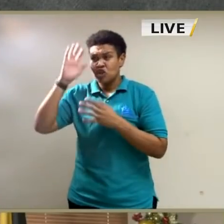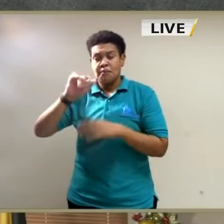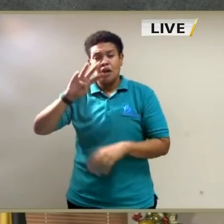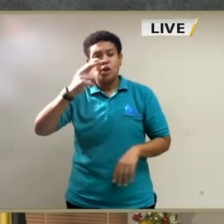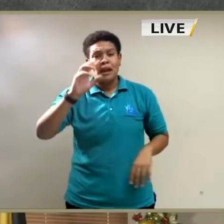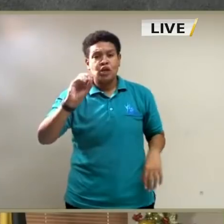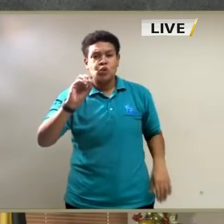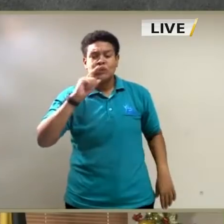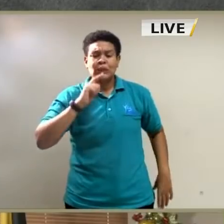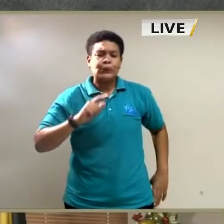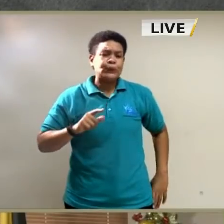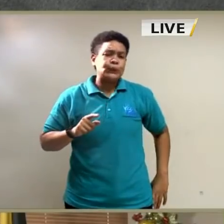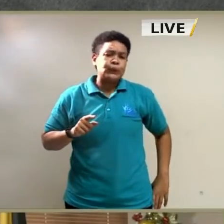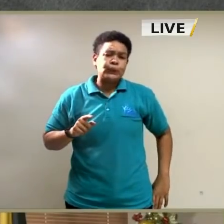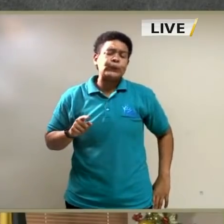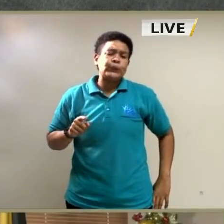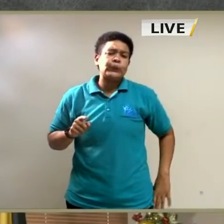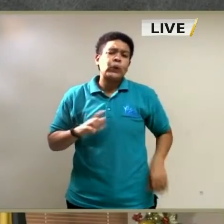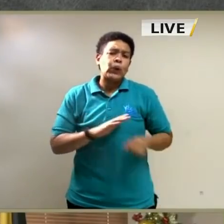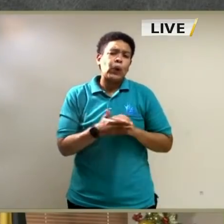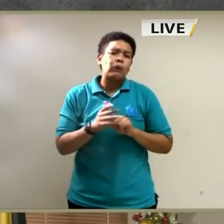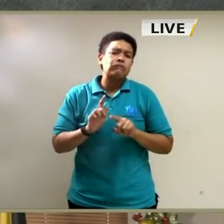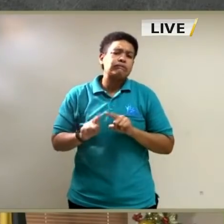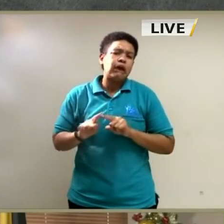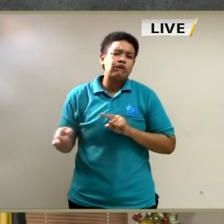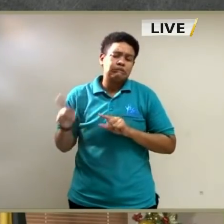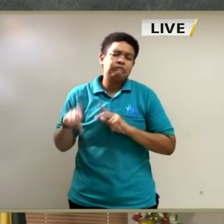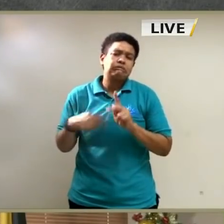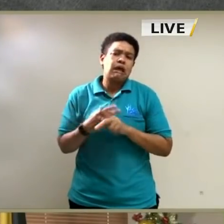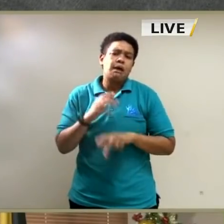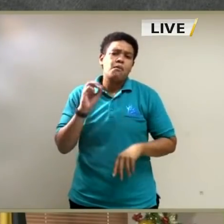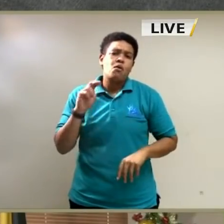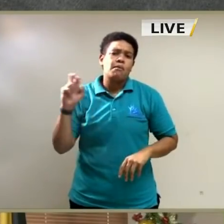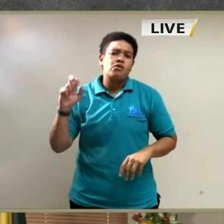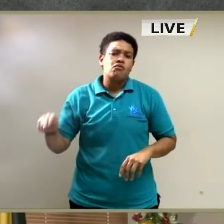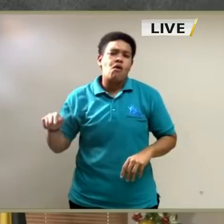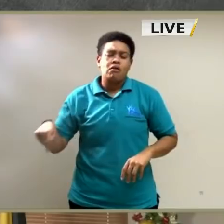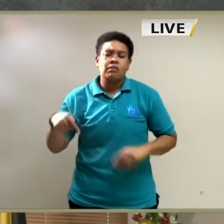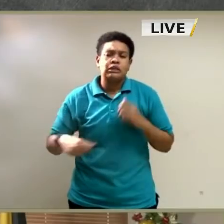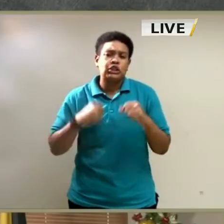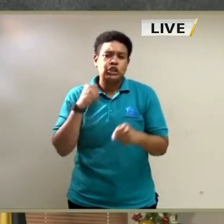WHO on the 26th of November this year.